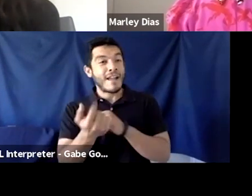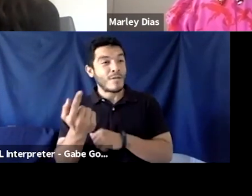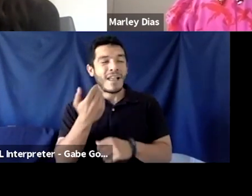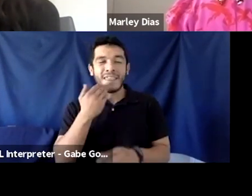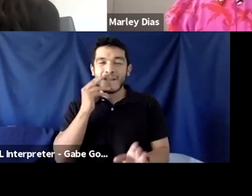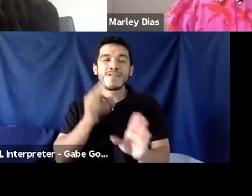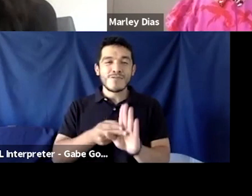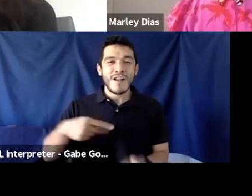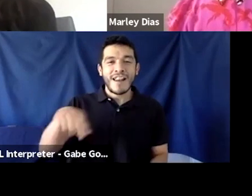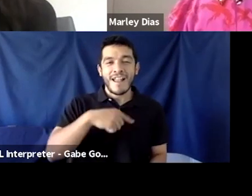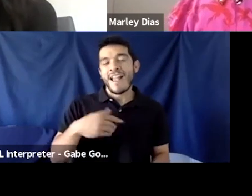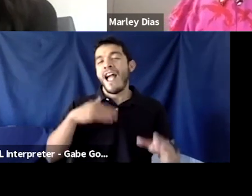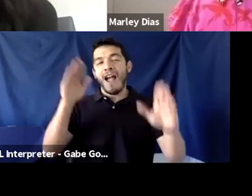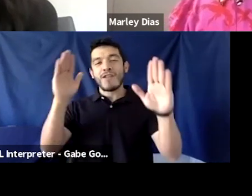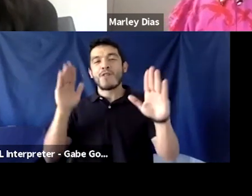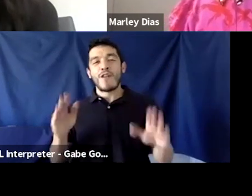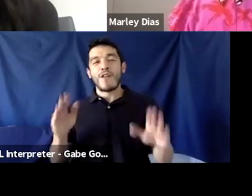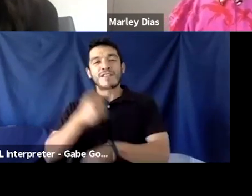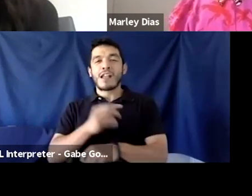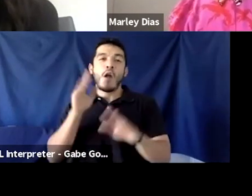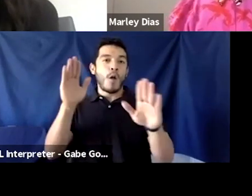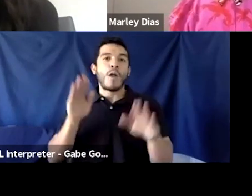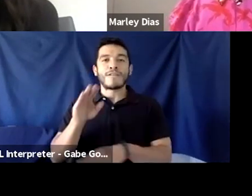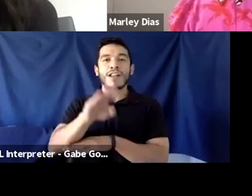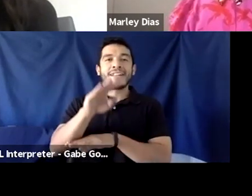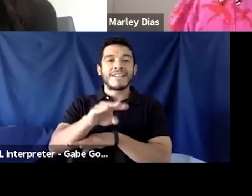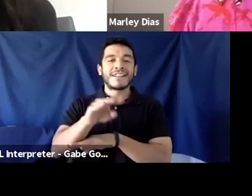joining us. Have a wonderful day or wonderful evening.